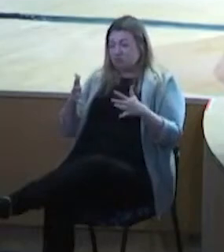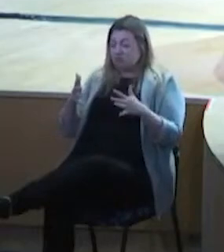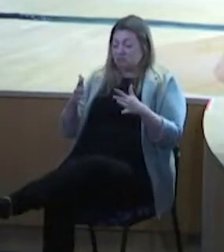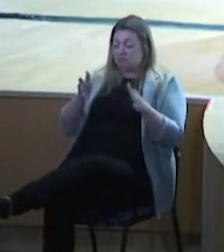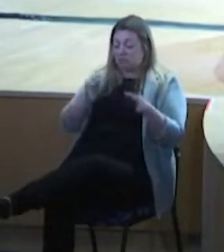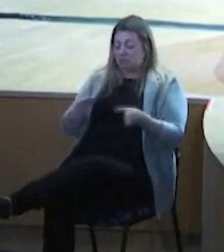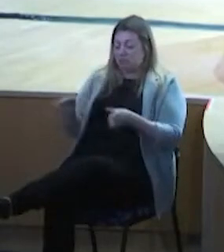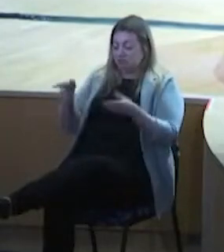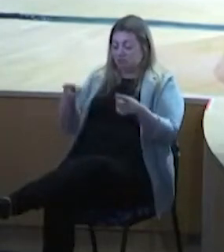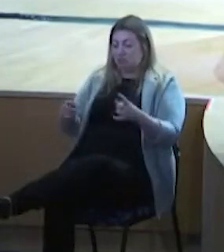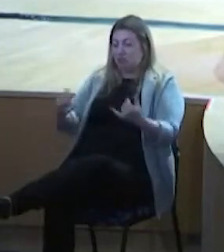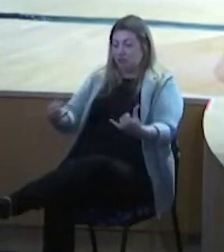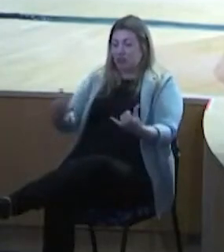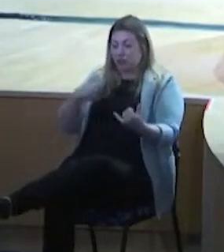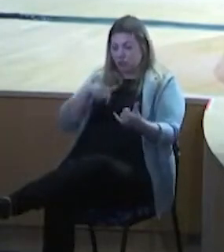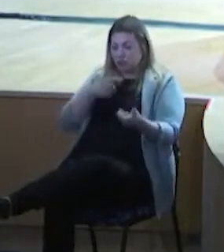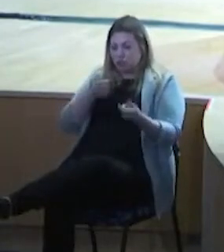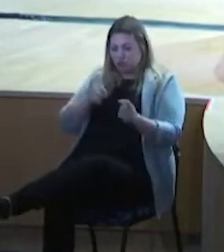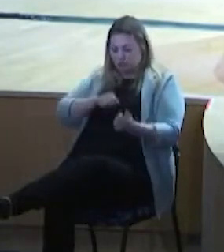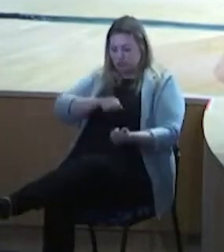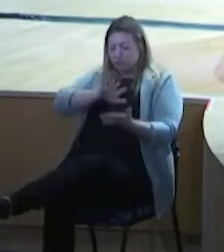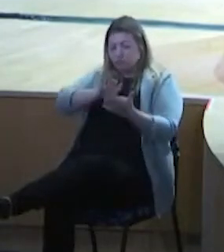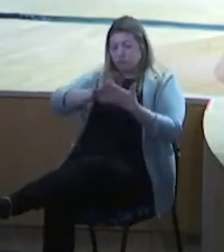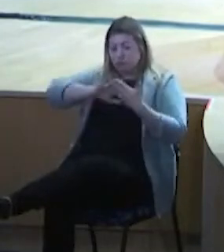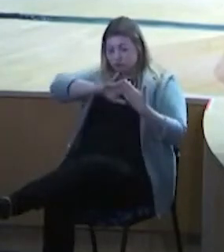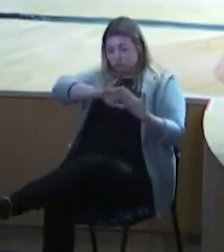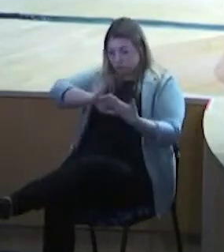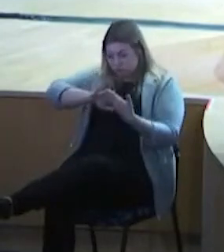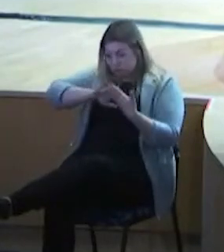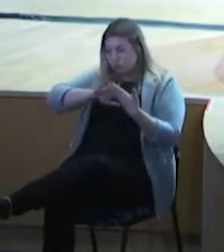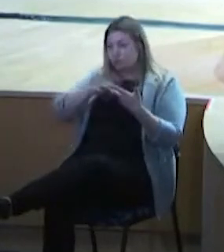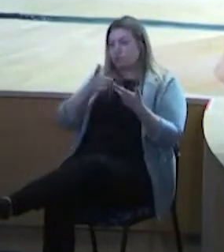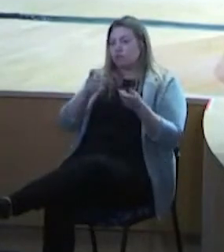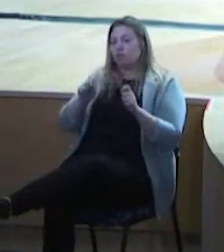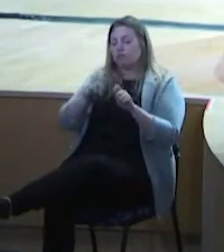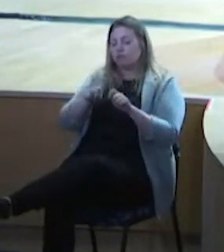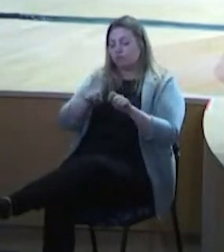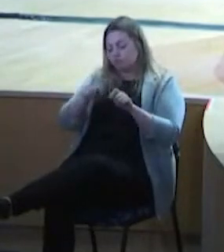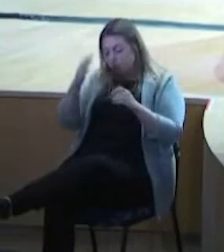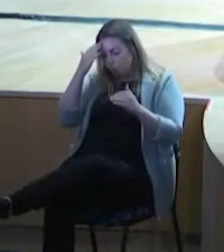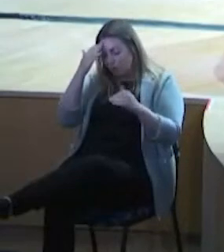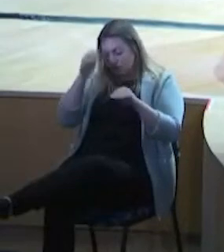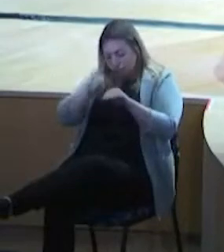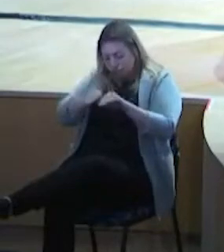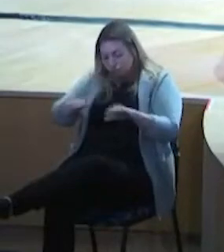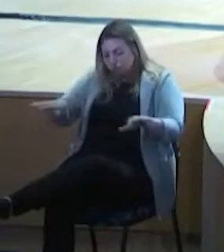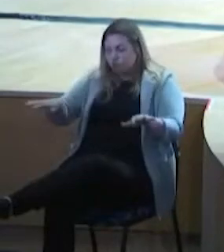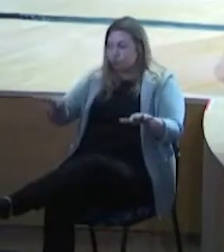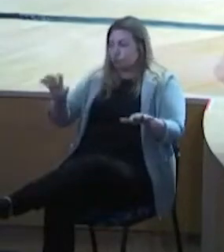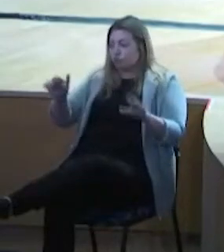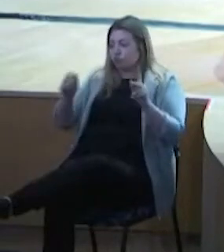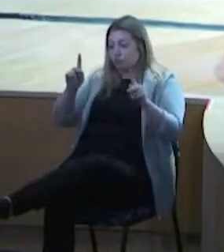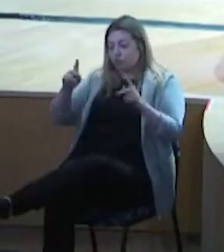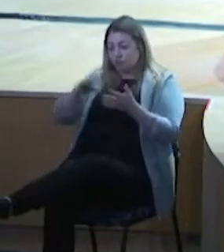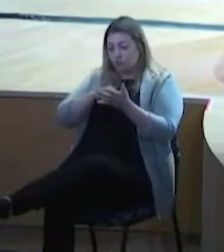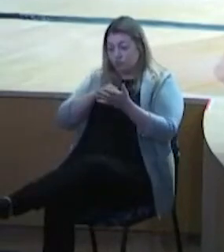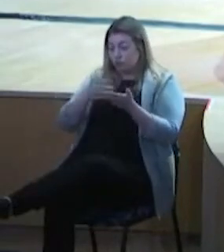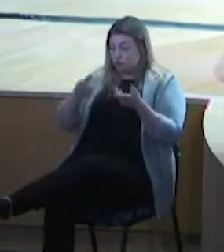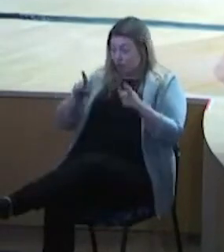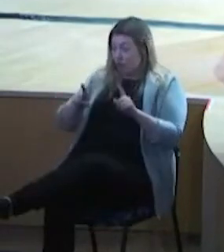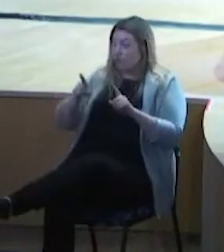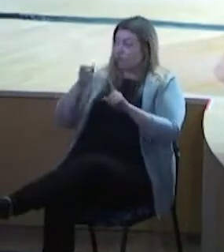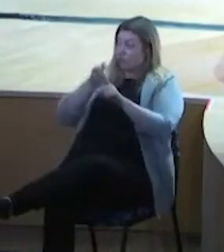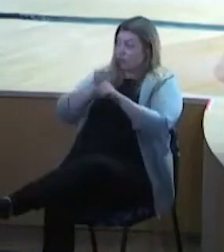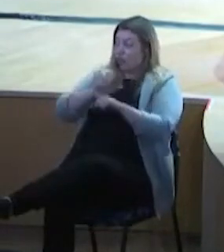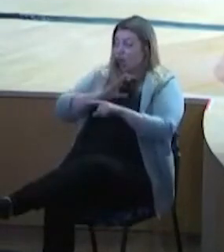right now, is we're just trying to face the community and spread this awareness and educate others. So when it does get to the Congress level,